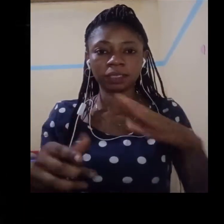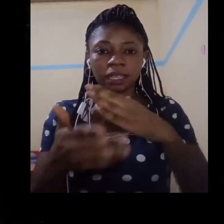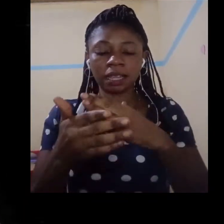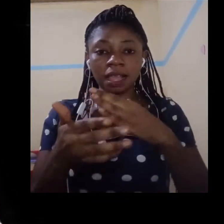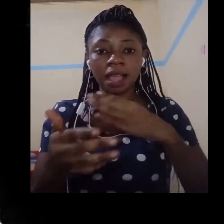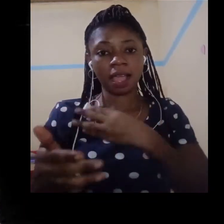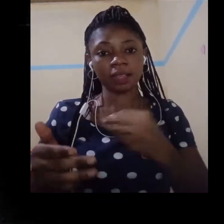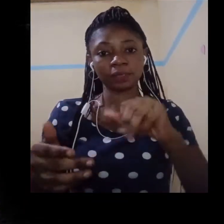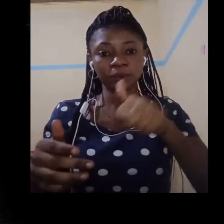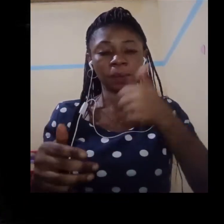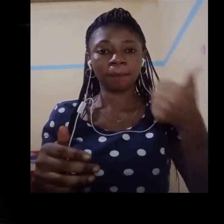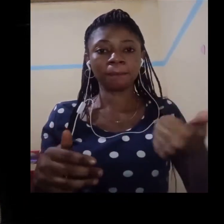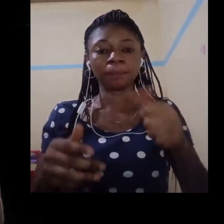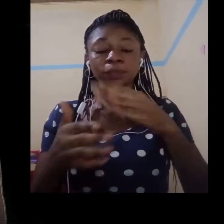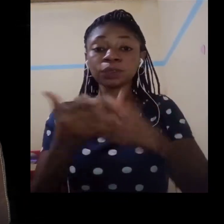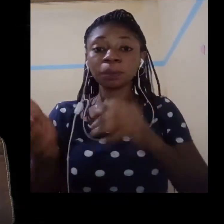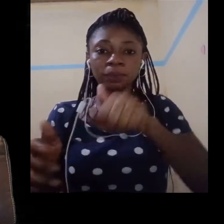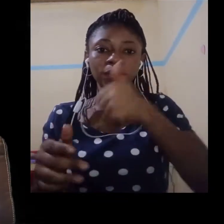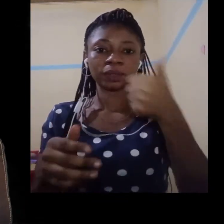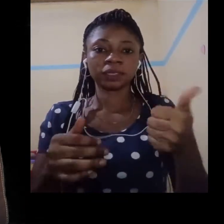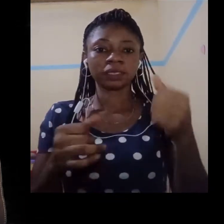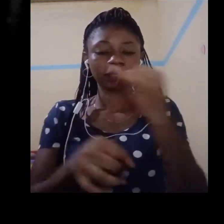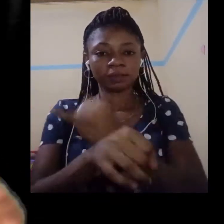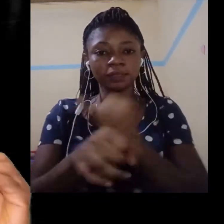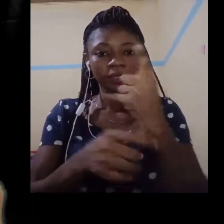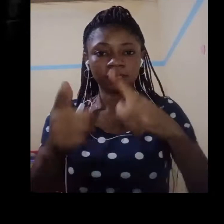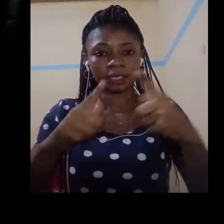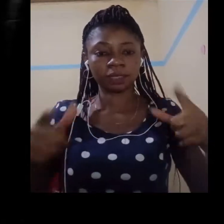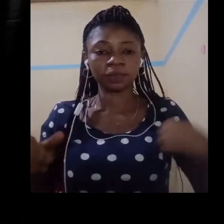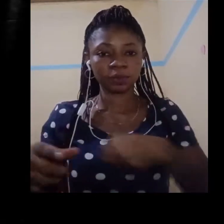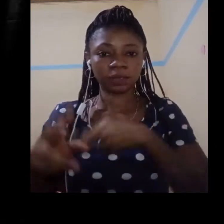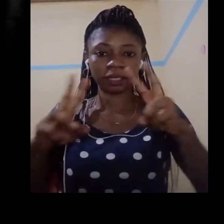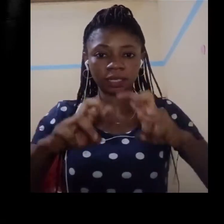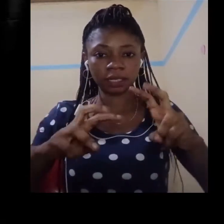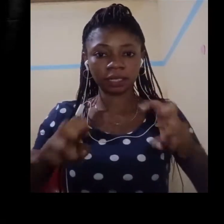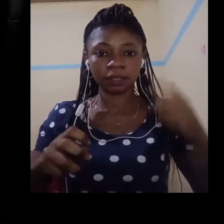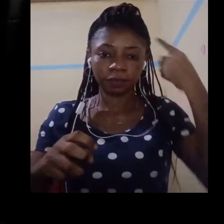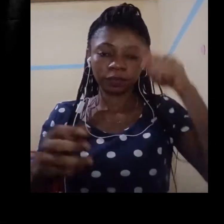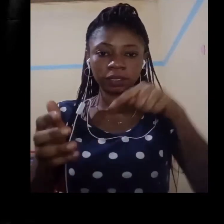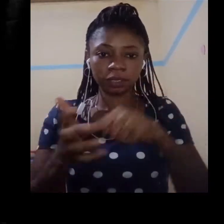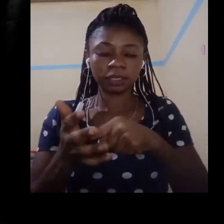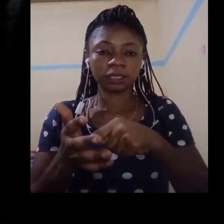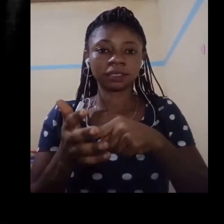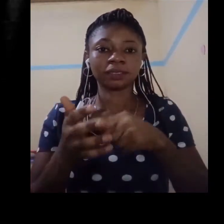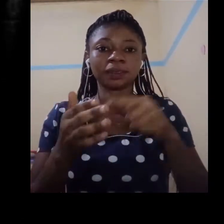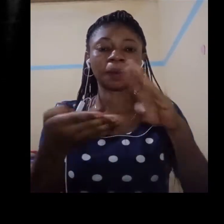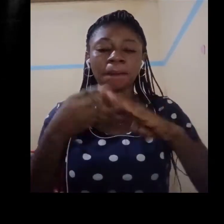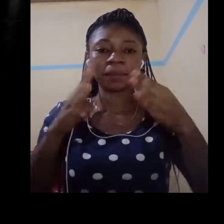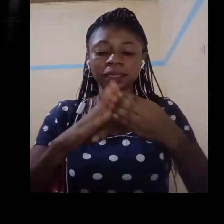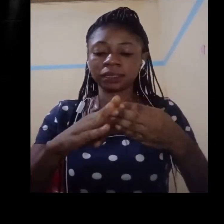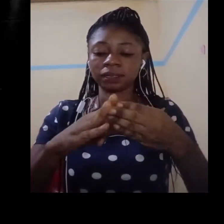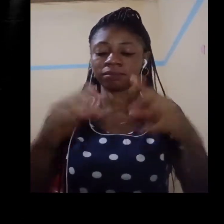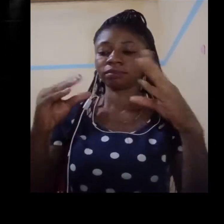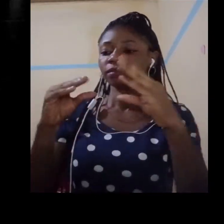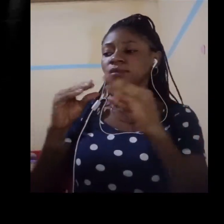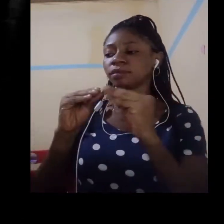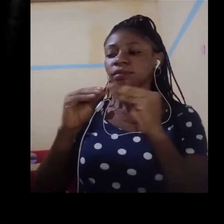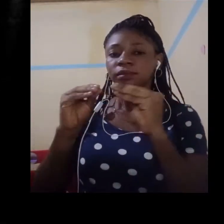the year that it happened, which was when she was 10 years old. So this is 10